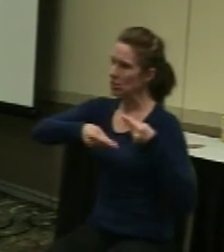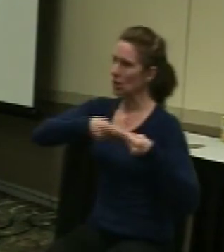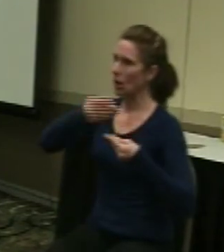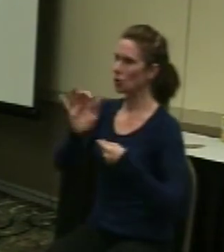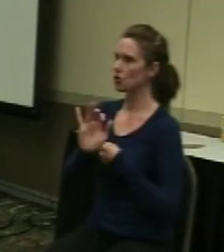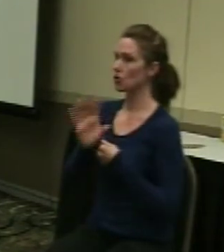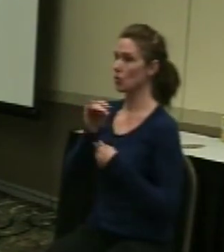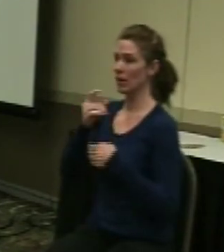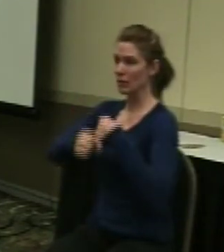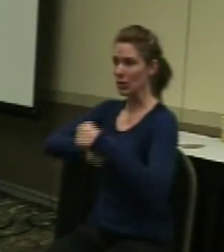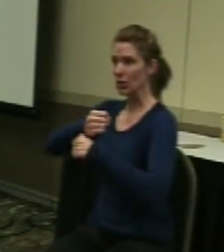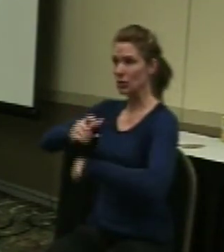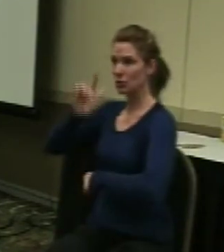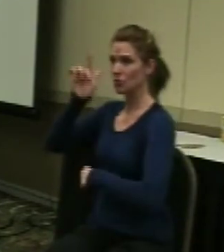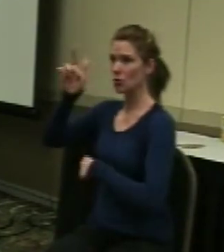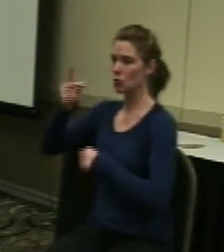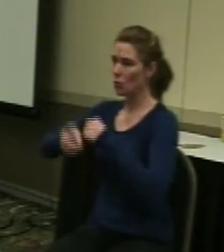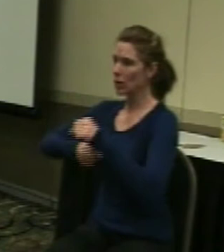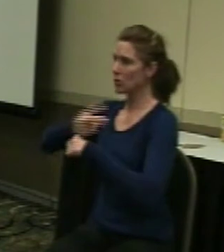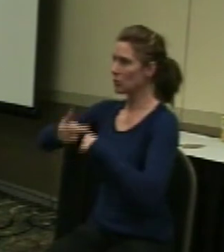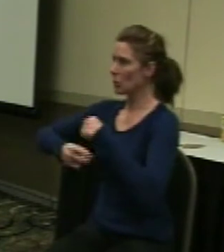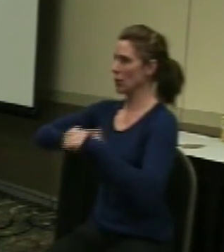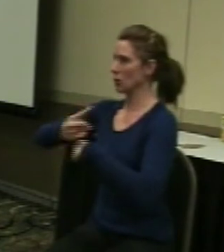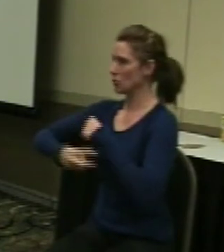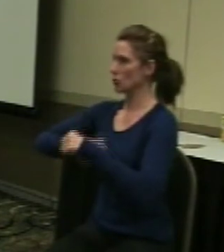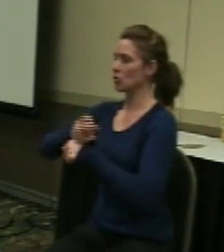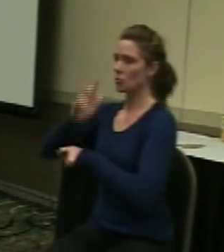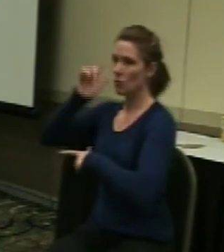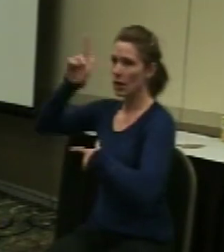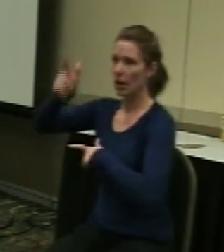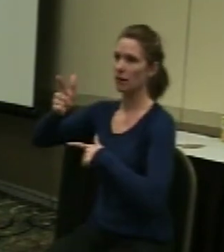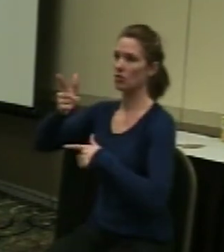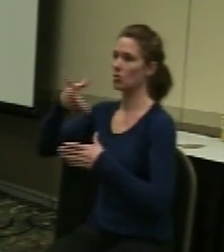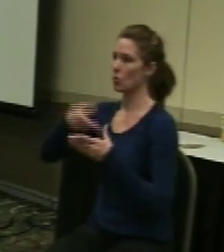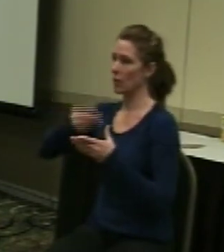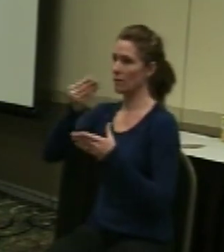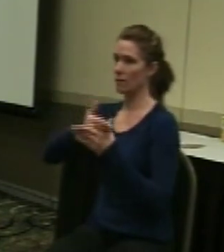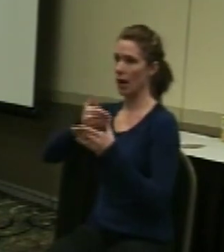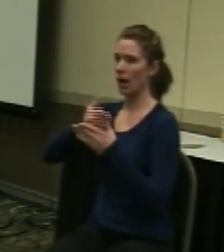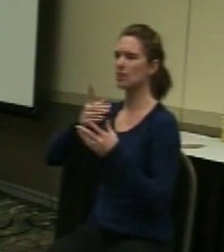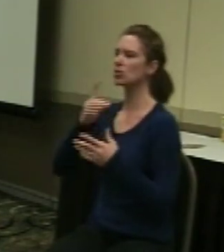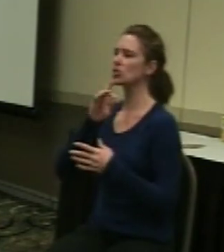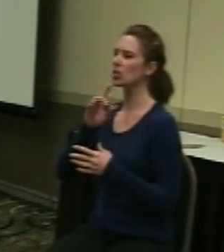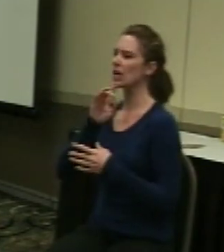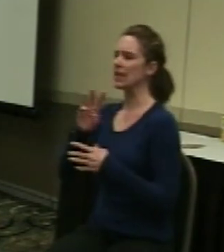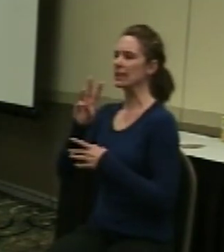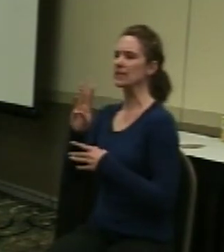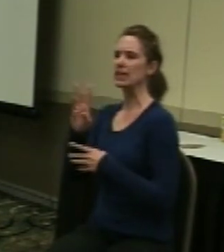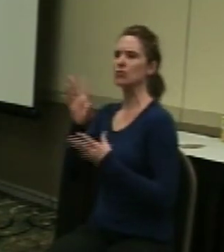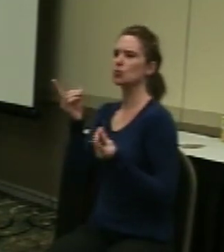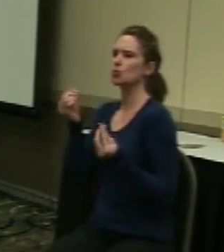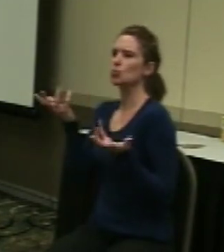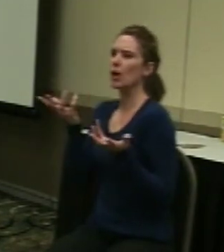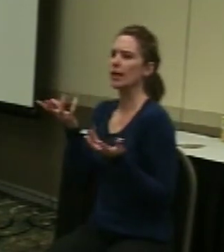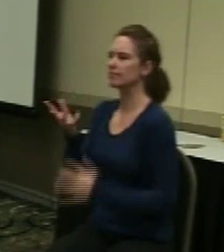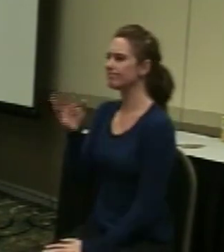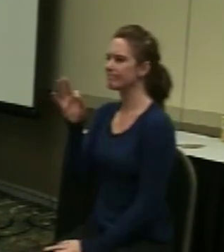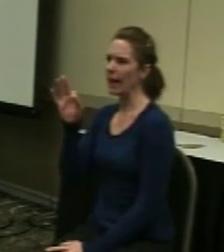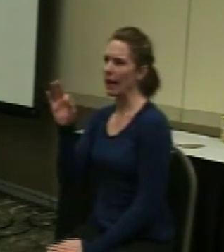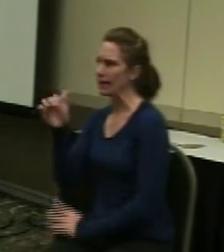even years down the road, 1 year and 2 years and 3 years, go back into that file. What was the child doing when he was 6 and 7 and 9 and 12 and 15,